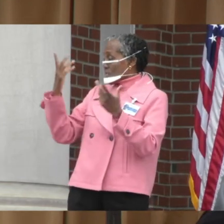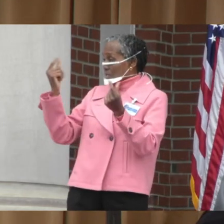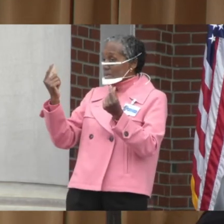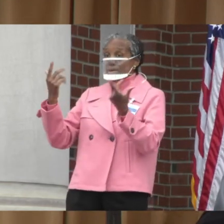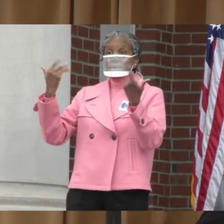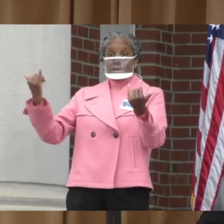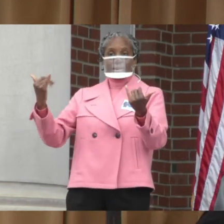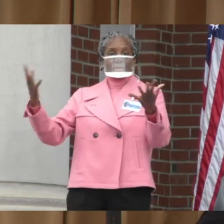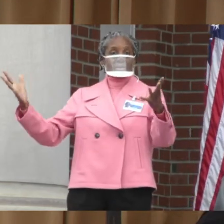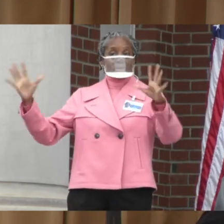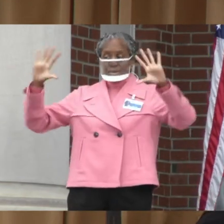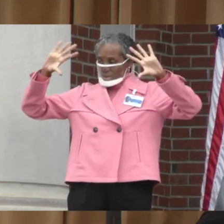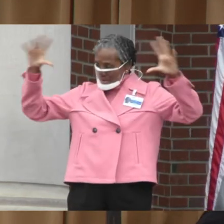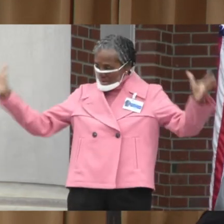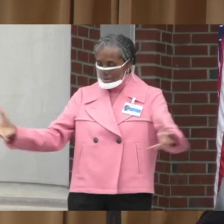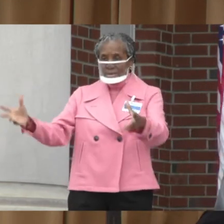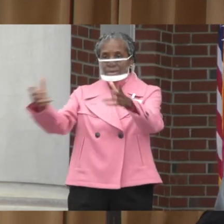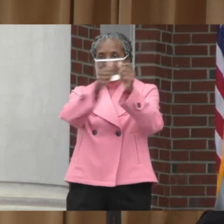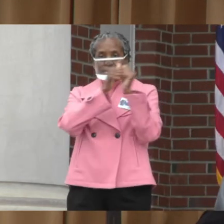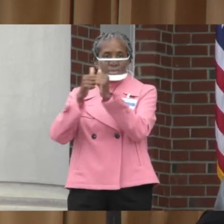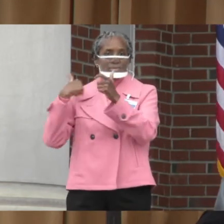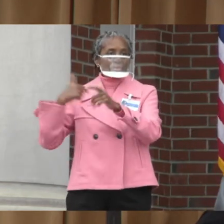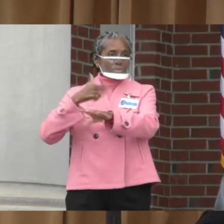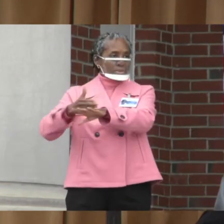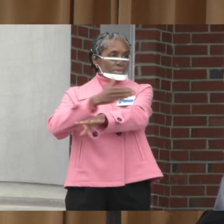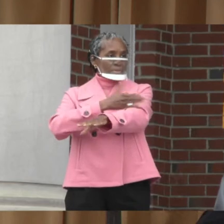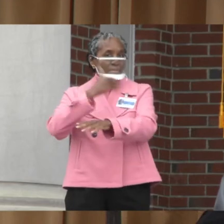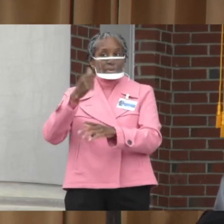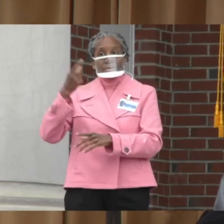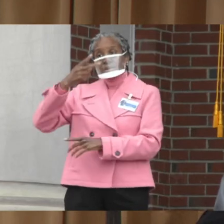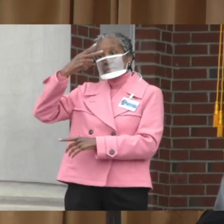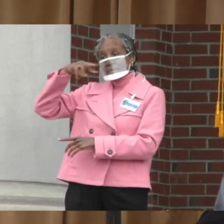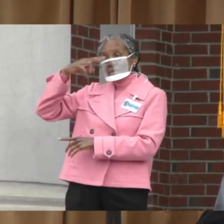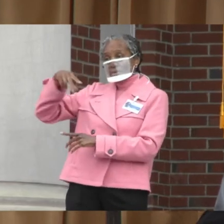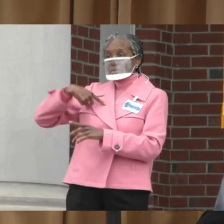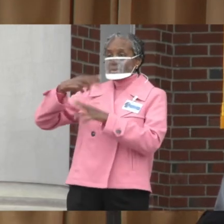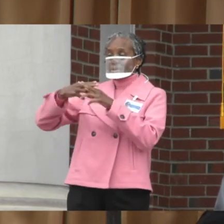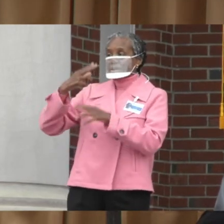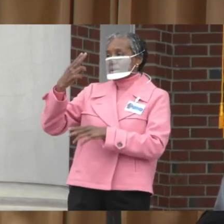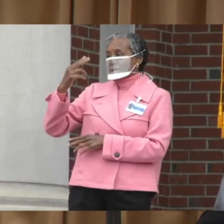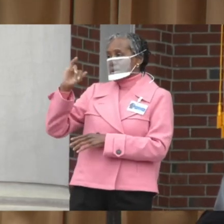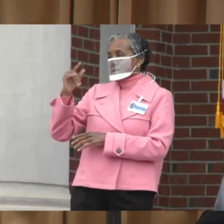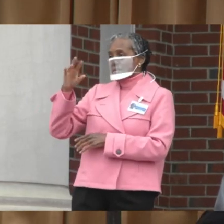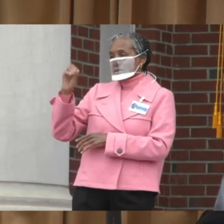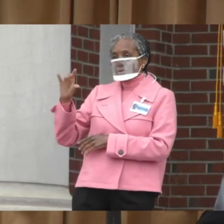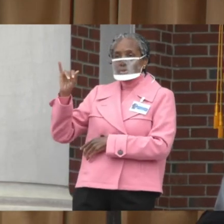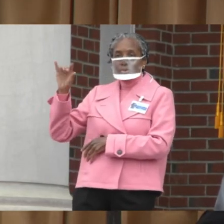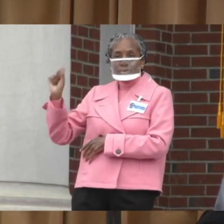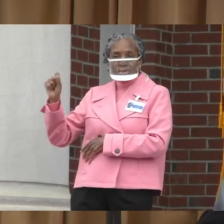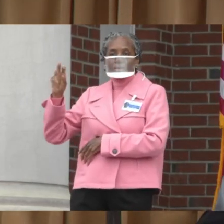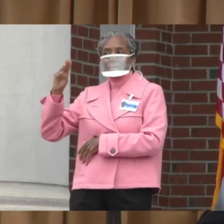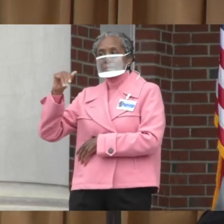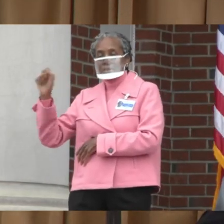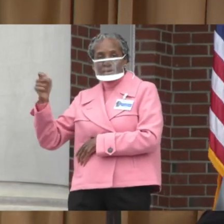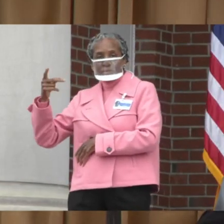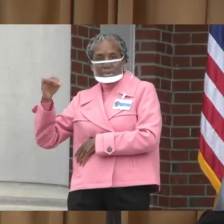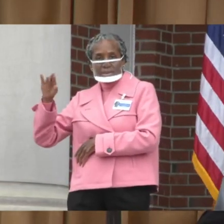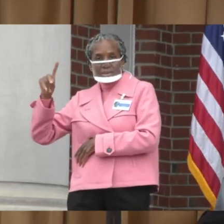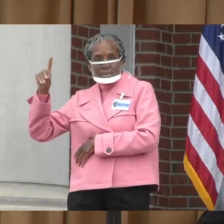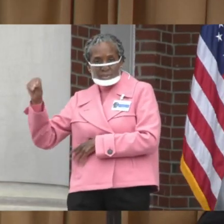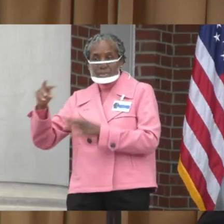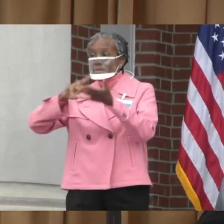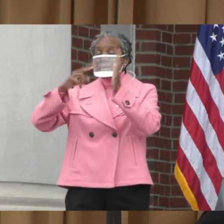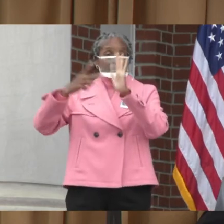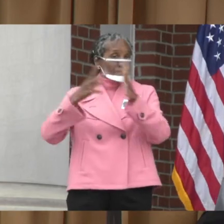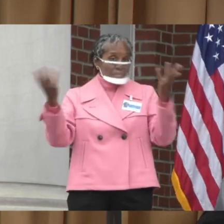better off together. In Mexico, we say, jalando juntos, jalamos más parejo.